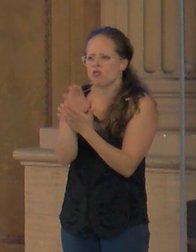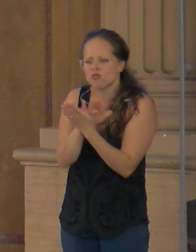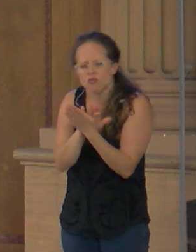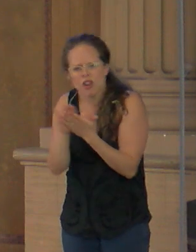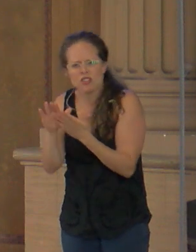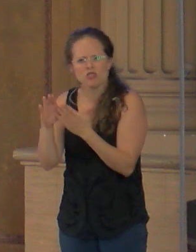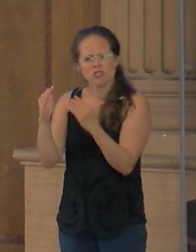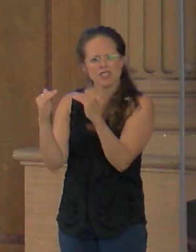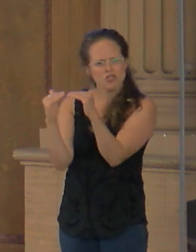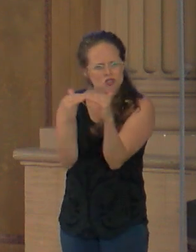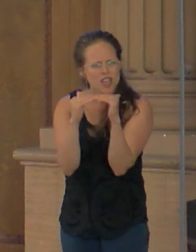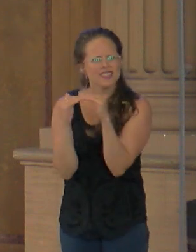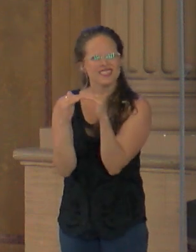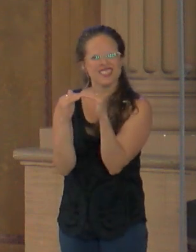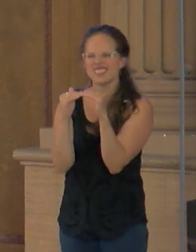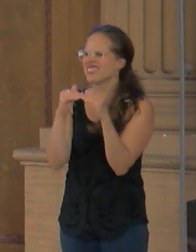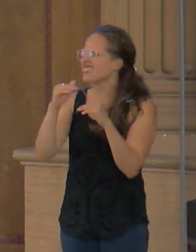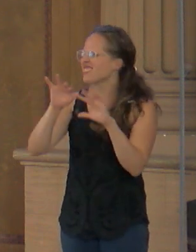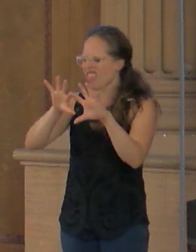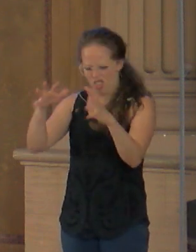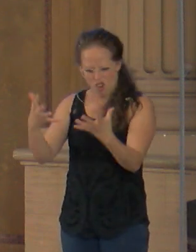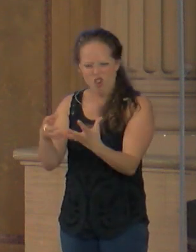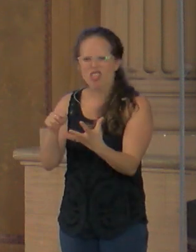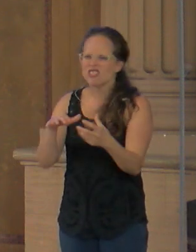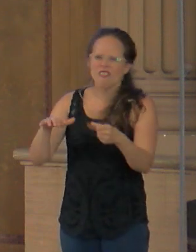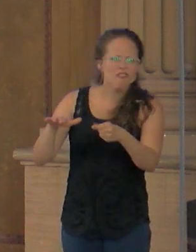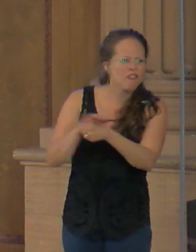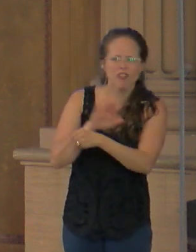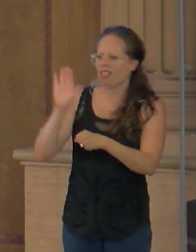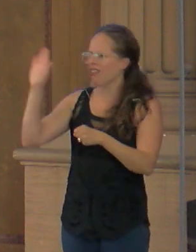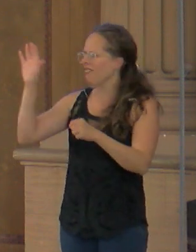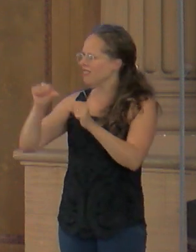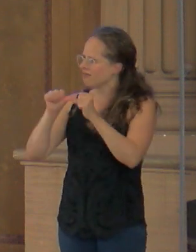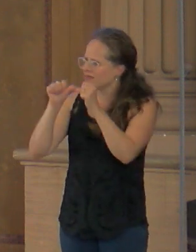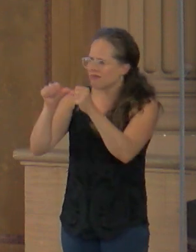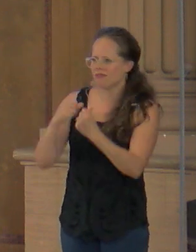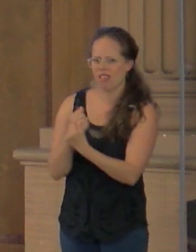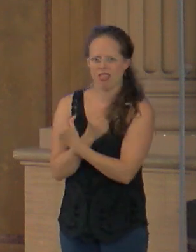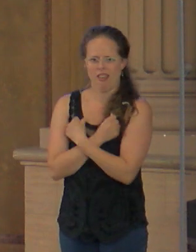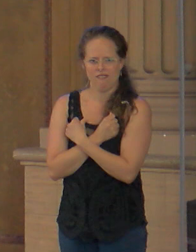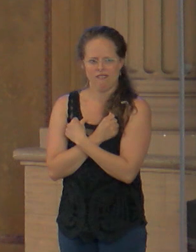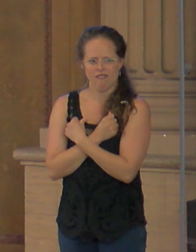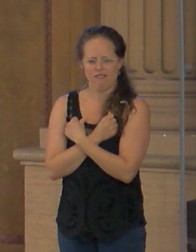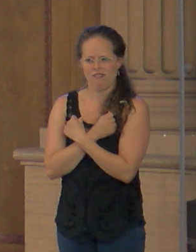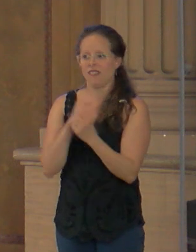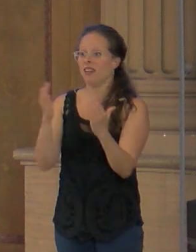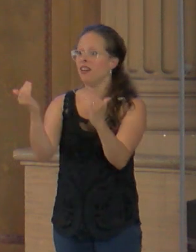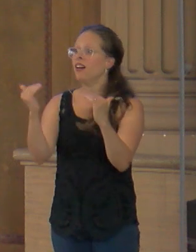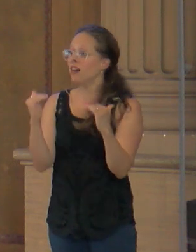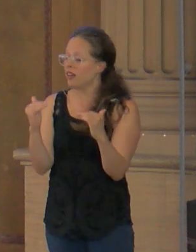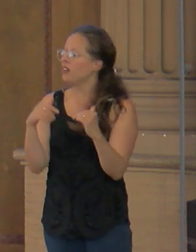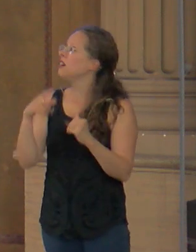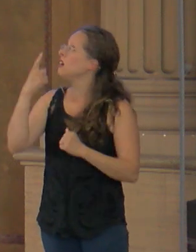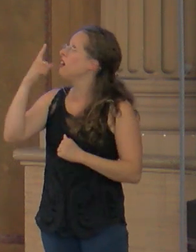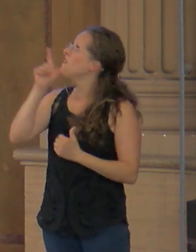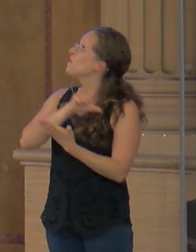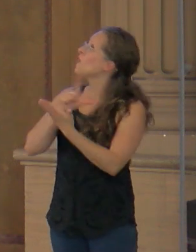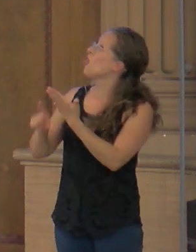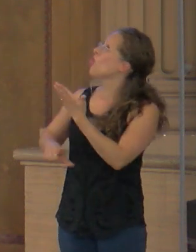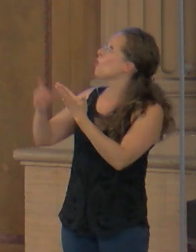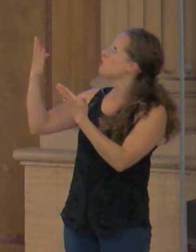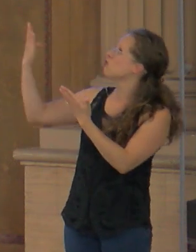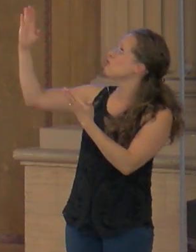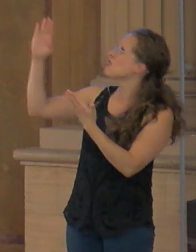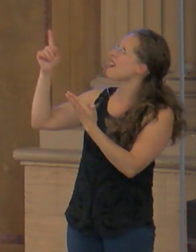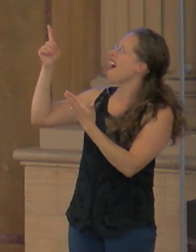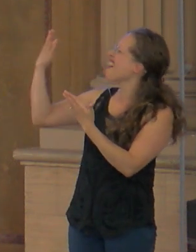is full of the steadfast love of the Lord." Deuteronomy 10, 17 and 18 say, "For the Lord your God is a God